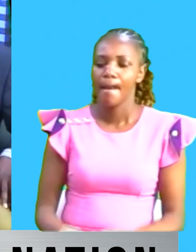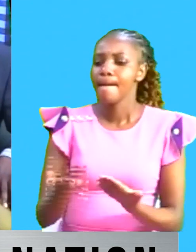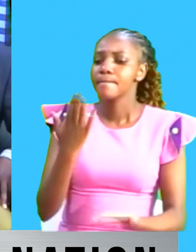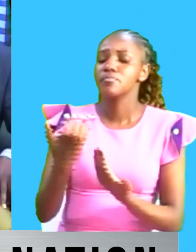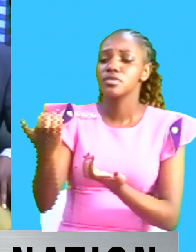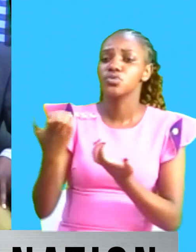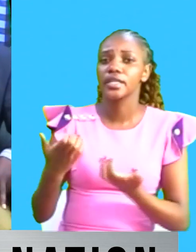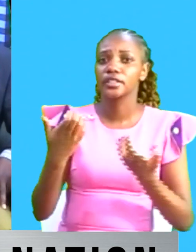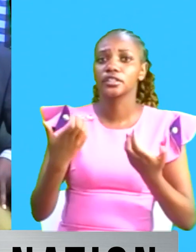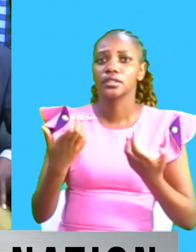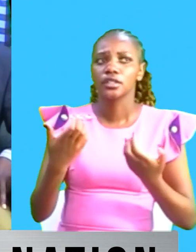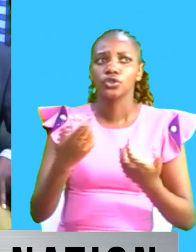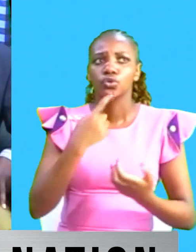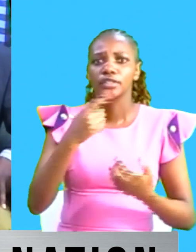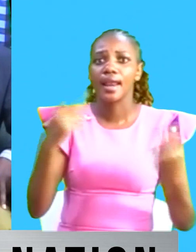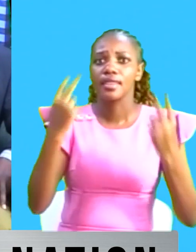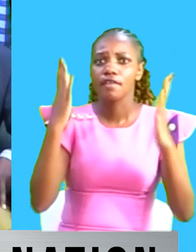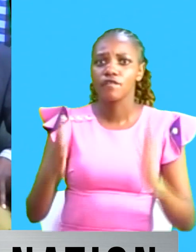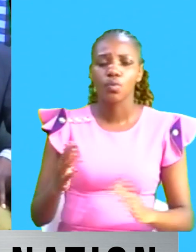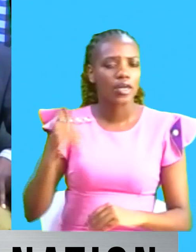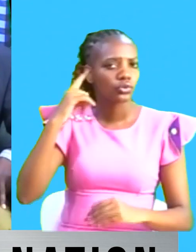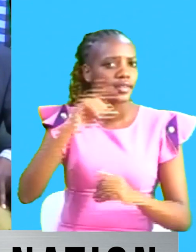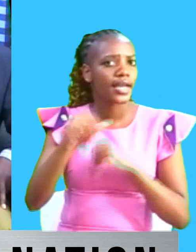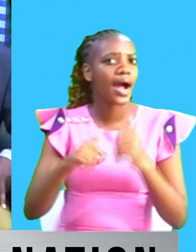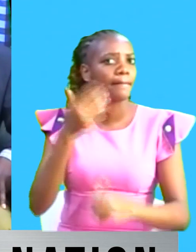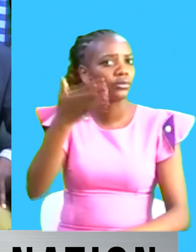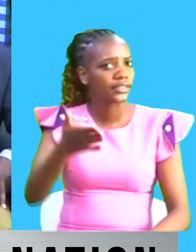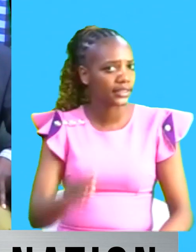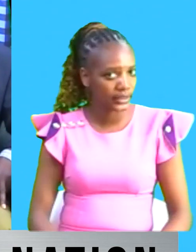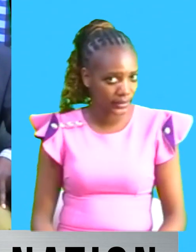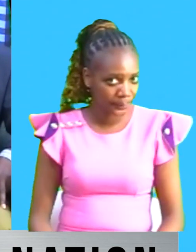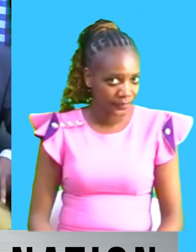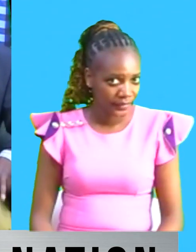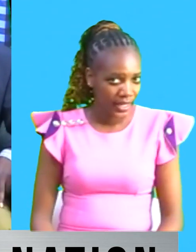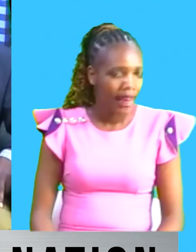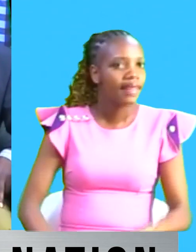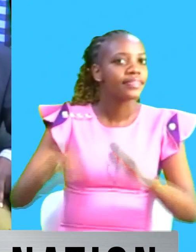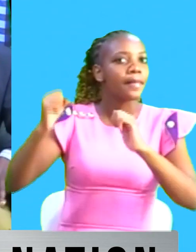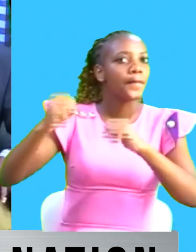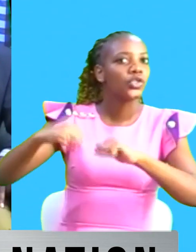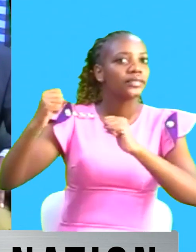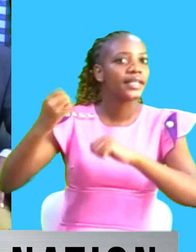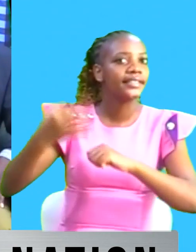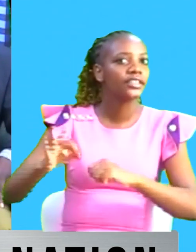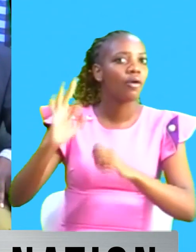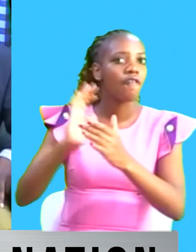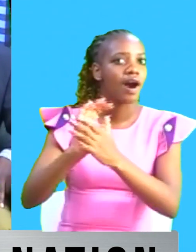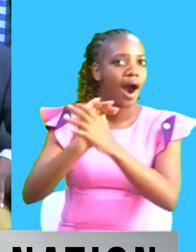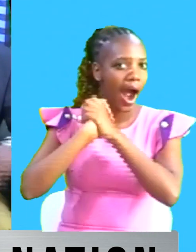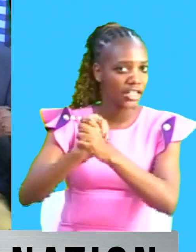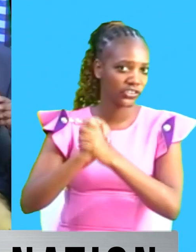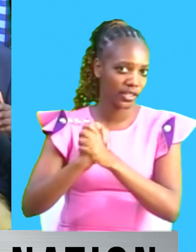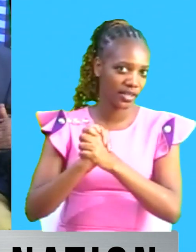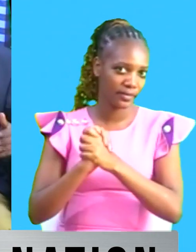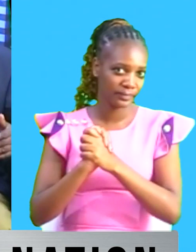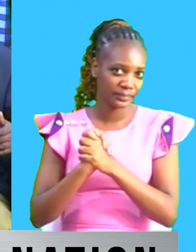the viewer to think about it. The possibility of a handshake. you know. And